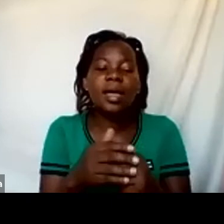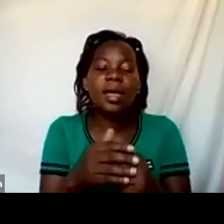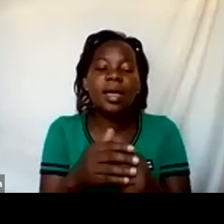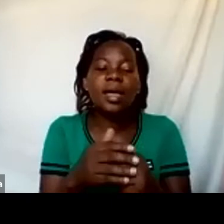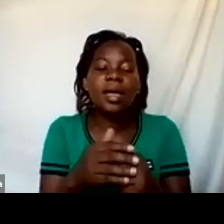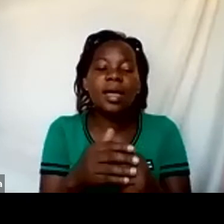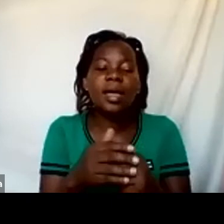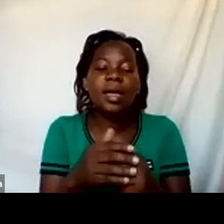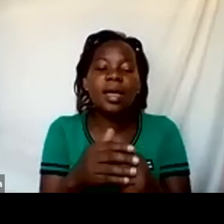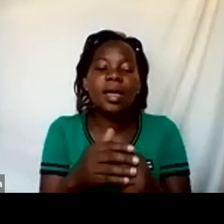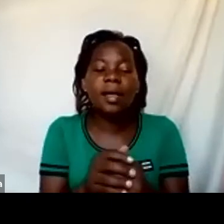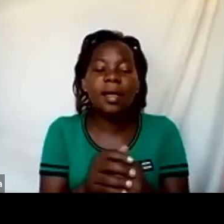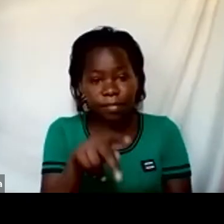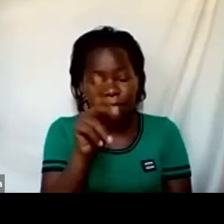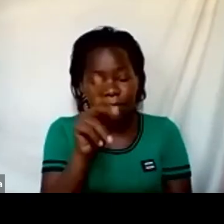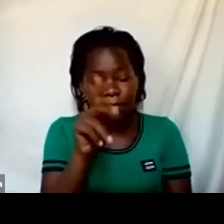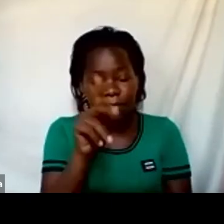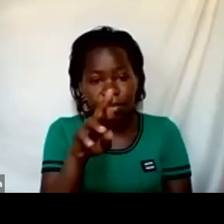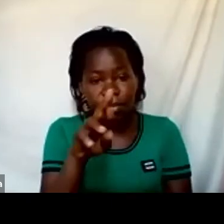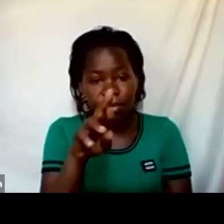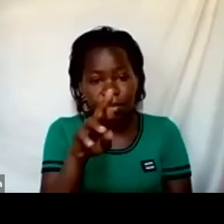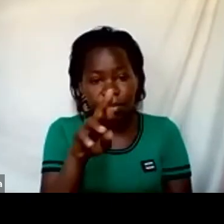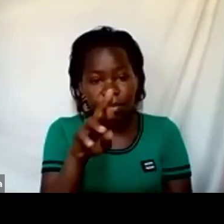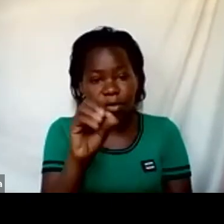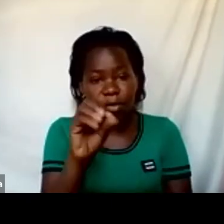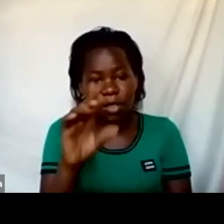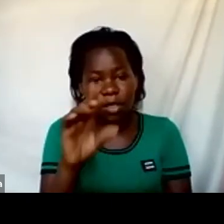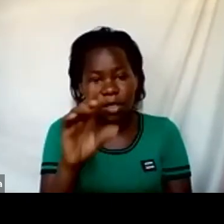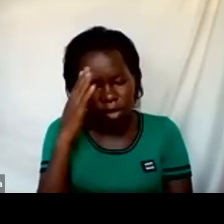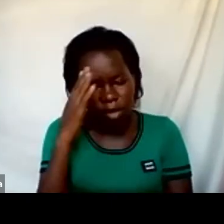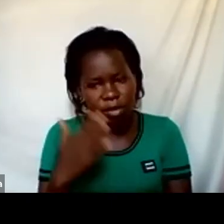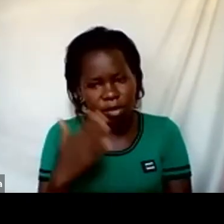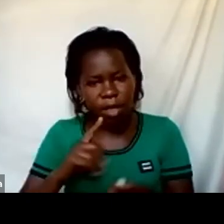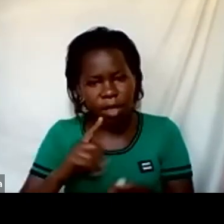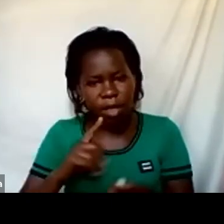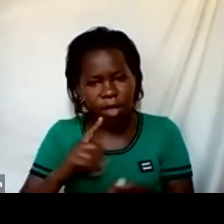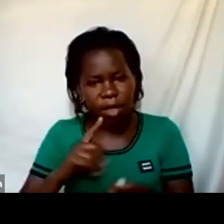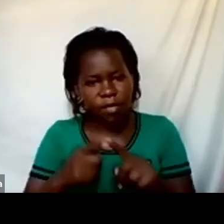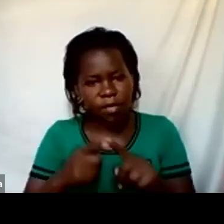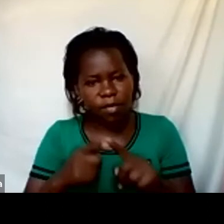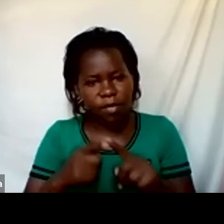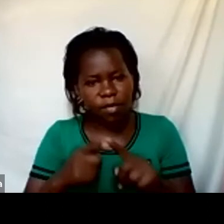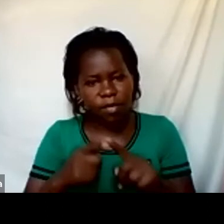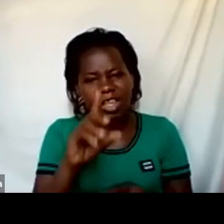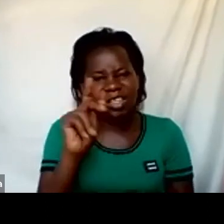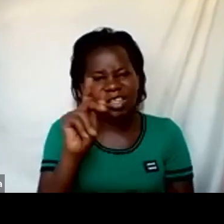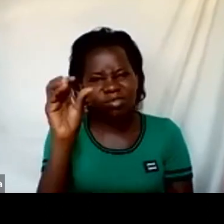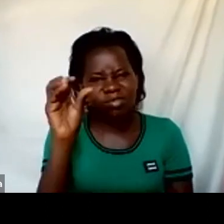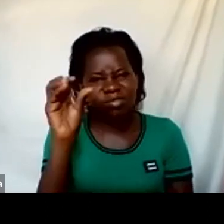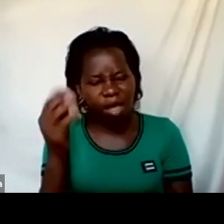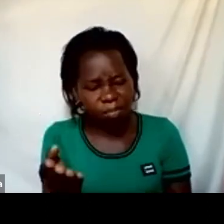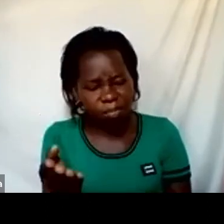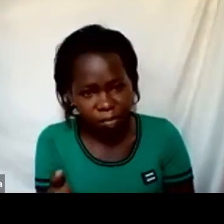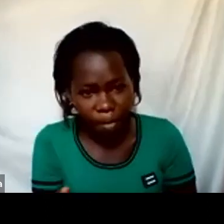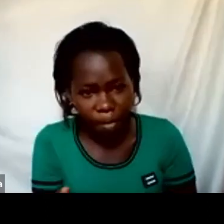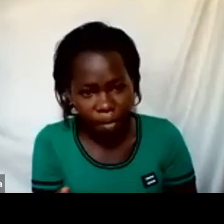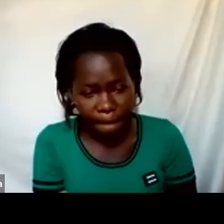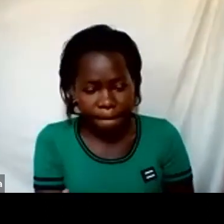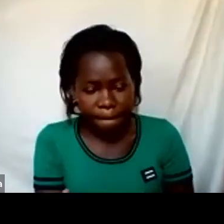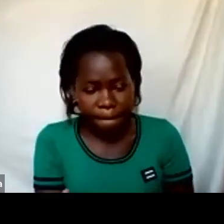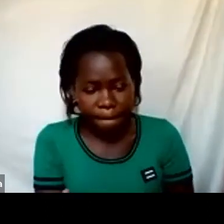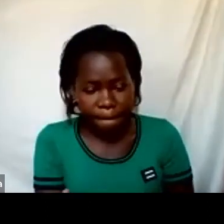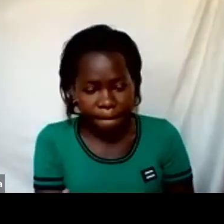this the other day. I don't know whether my colleague Dixon Mushabe is on the call as one of the panelists, but the